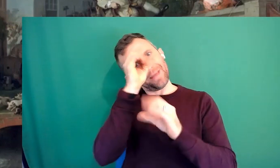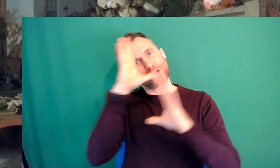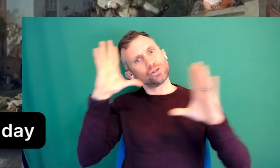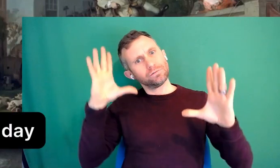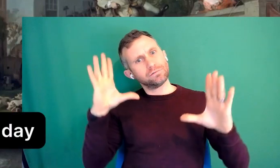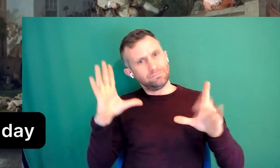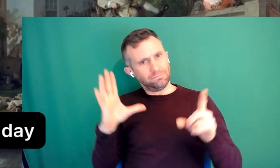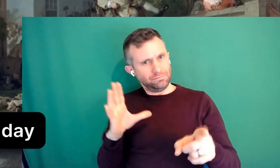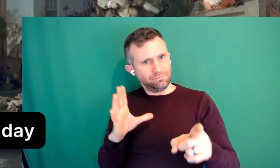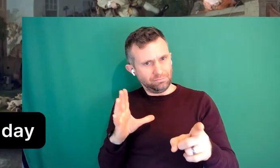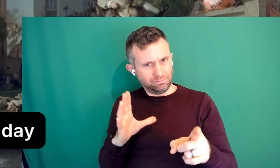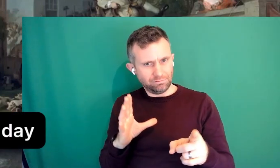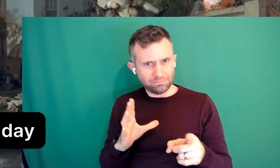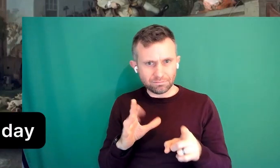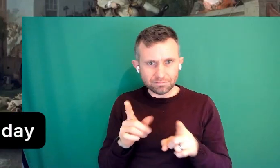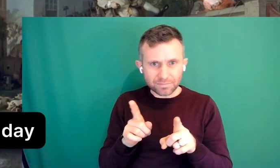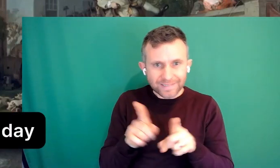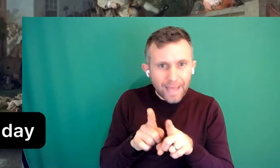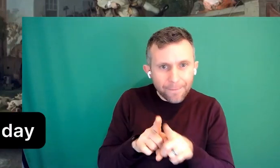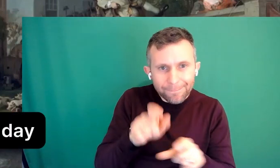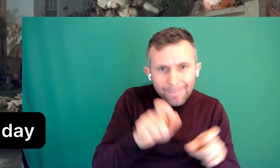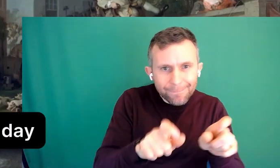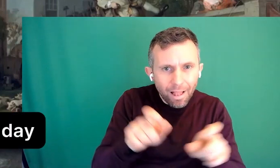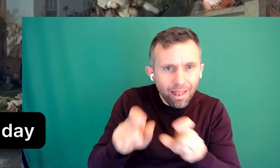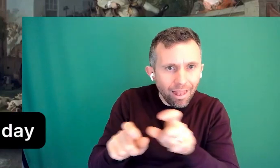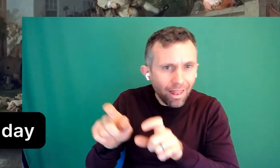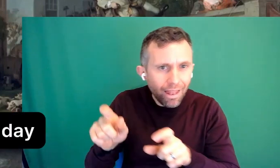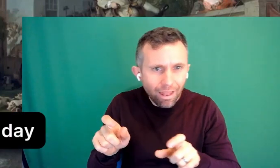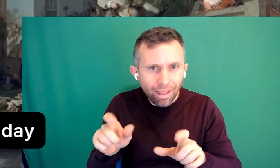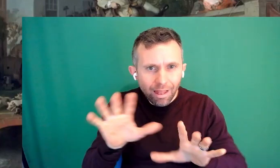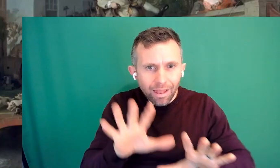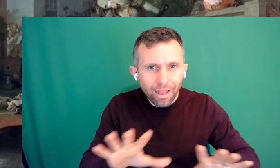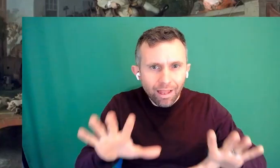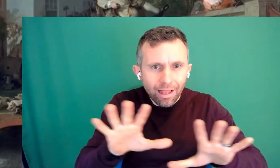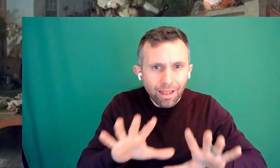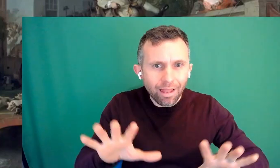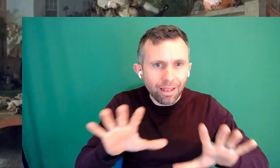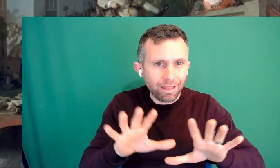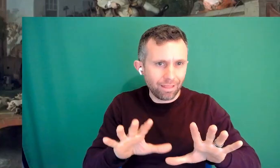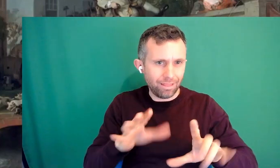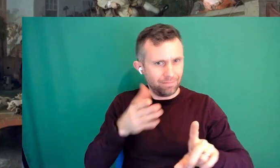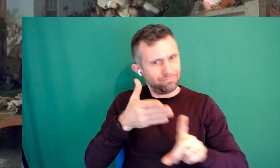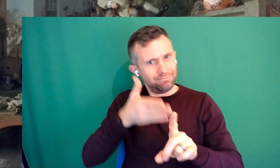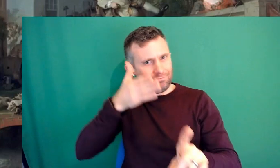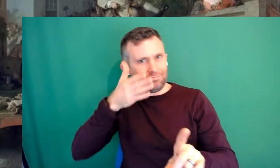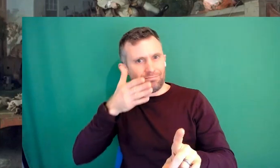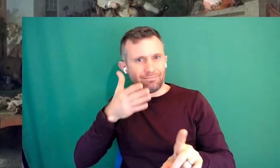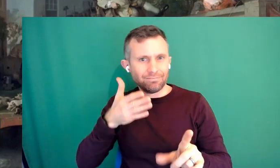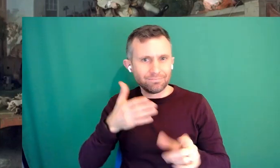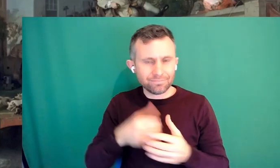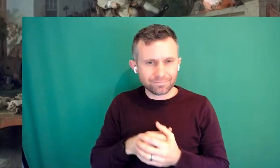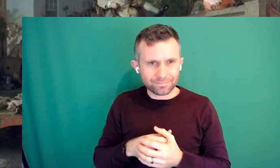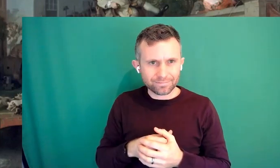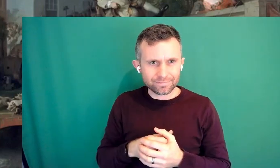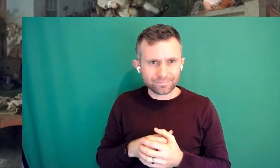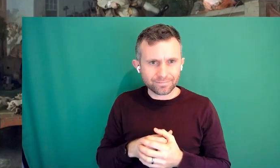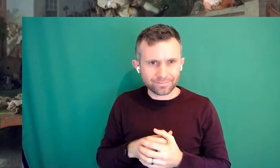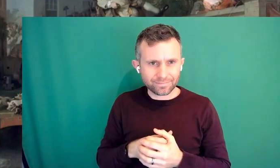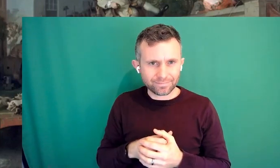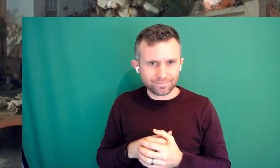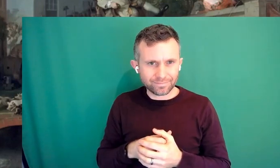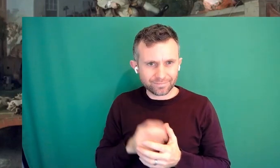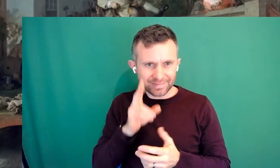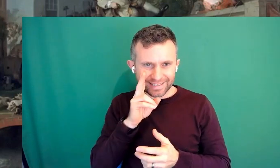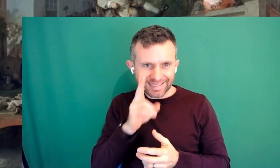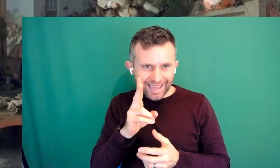The bottom left shows voters queuing up on polling day. At the time, you would have to put your hand on the